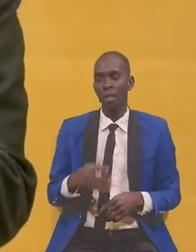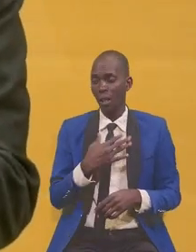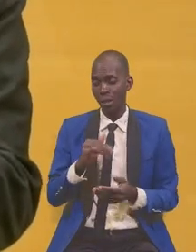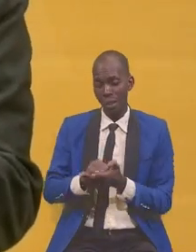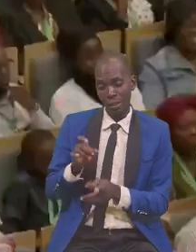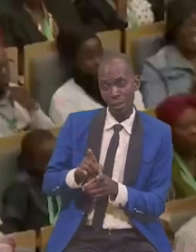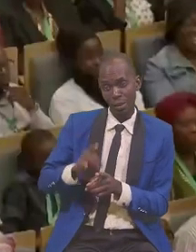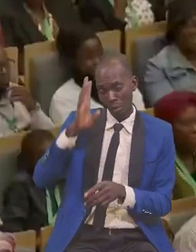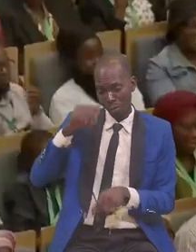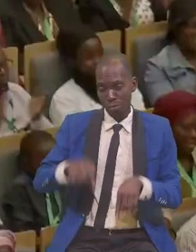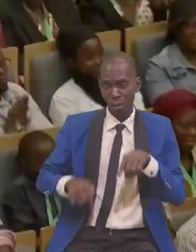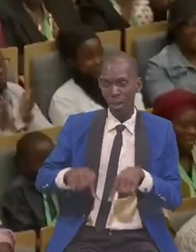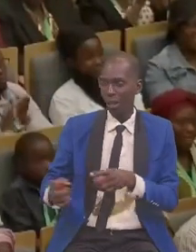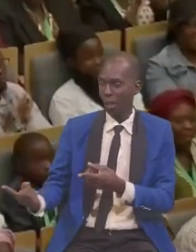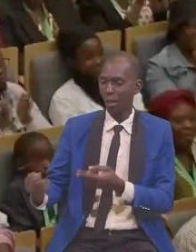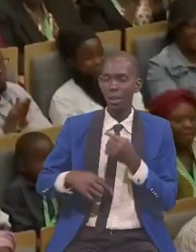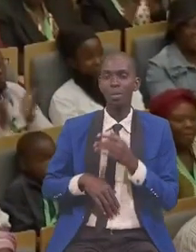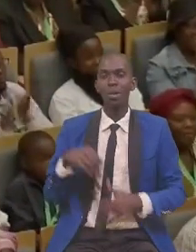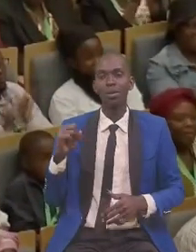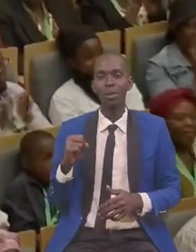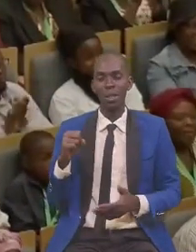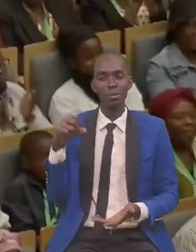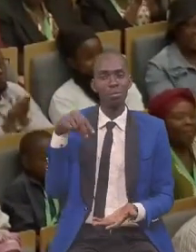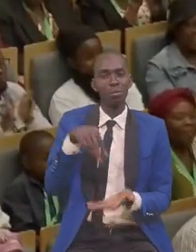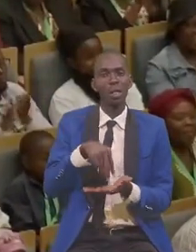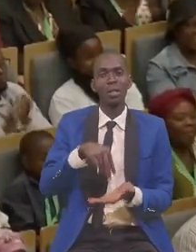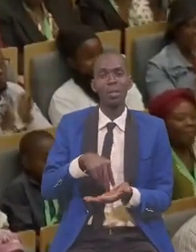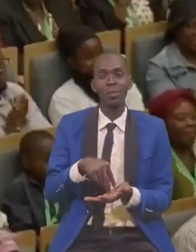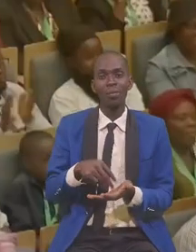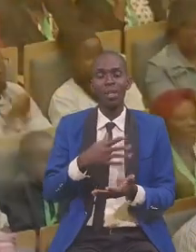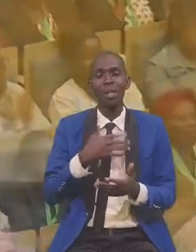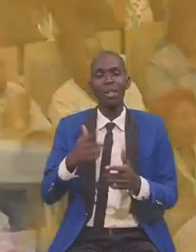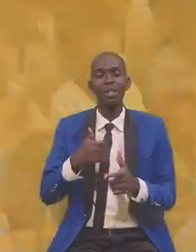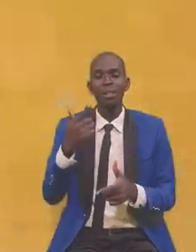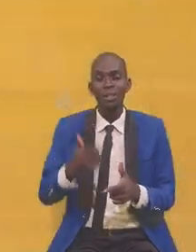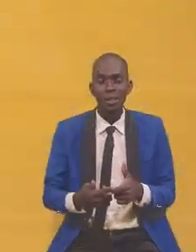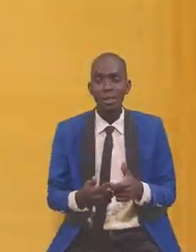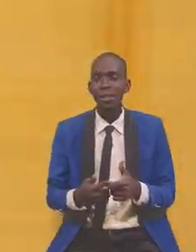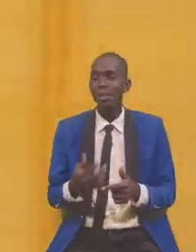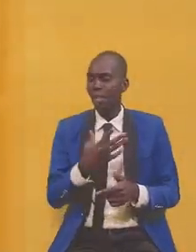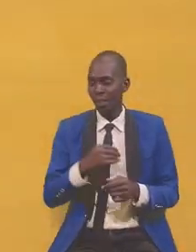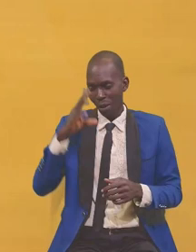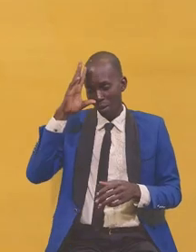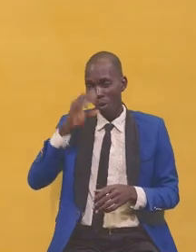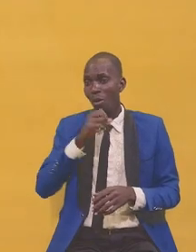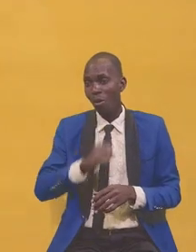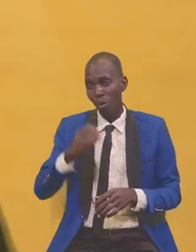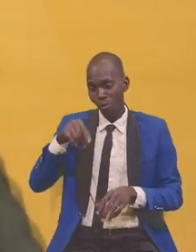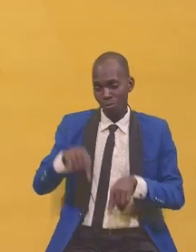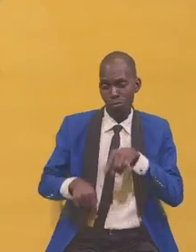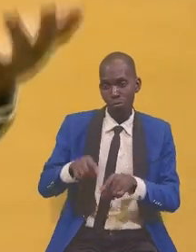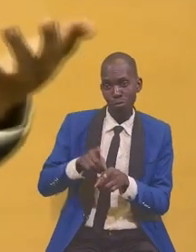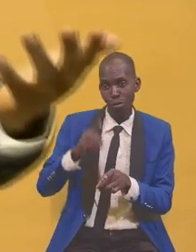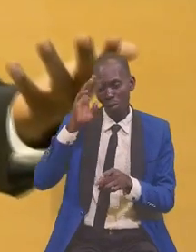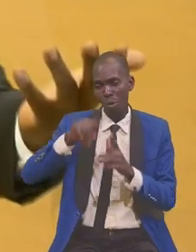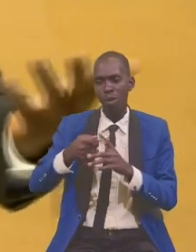down, stood up, and then began to walk and